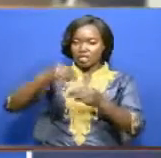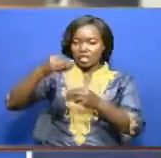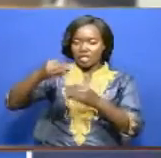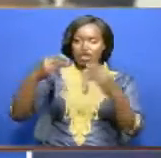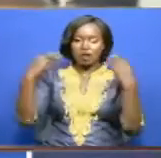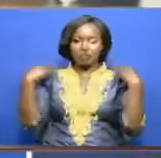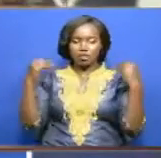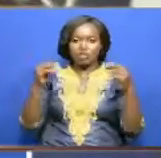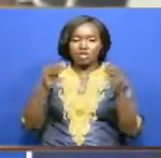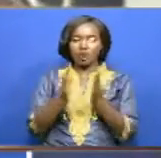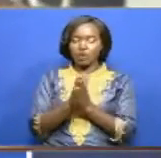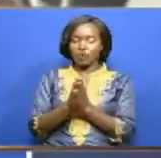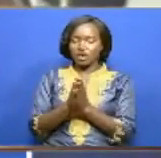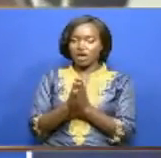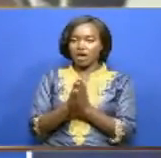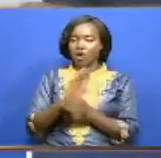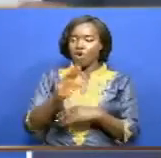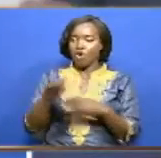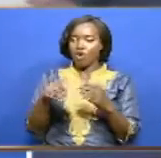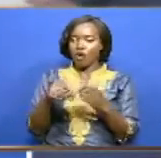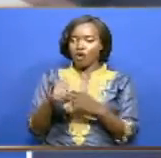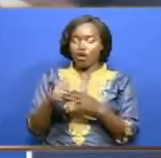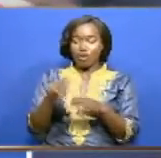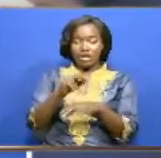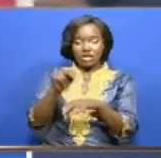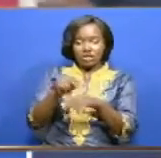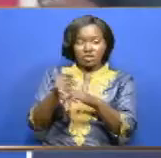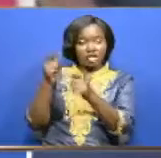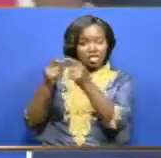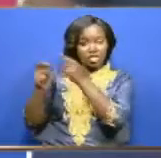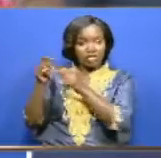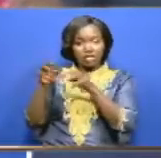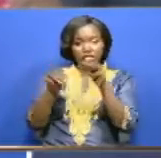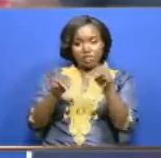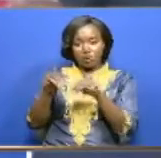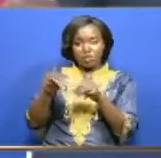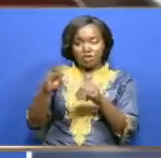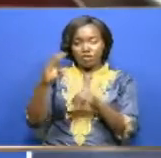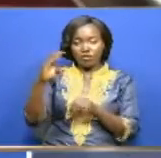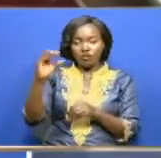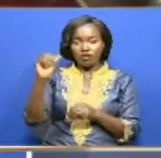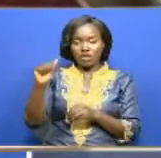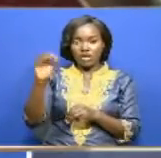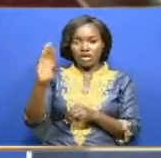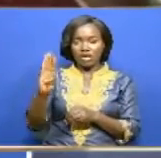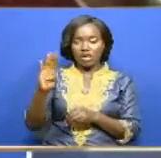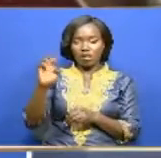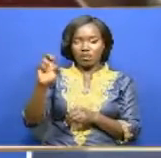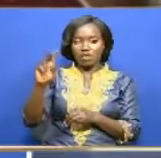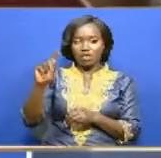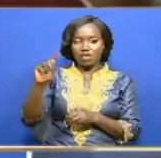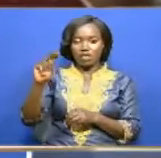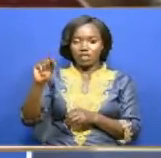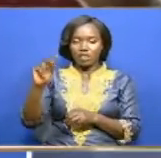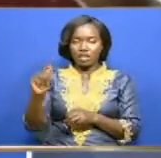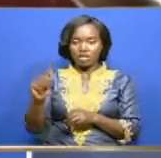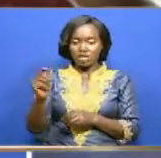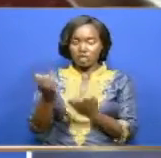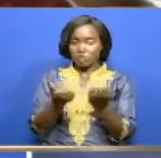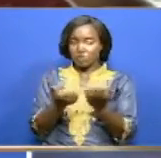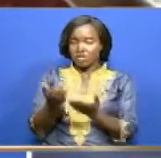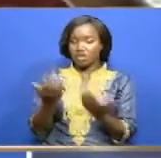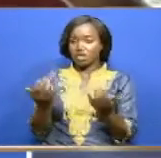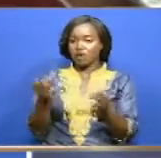the Commonwealth and heralds a new tradition in the management of cabinet business. The nation's cabinet now joins